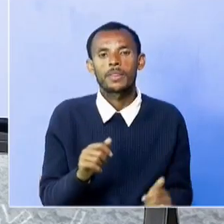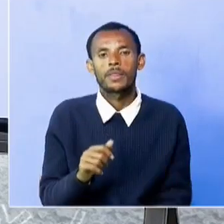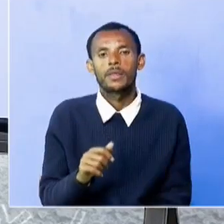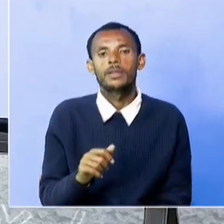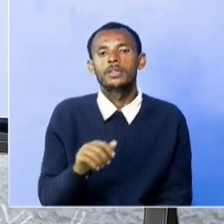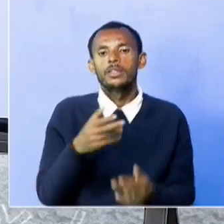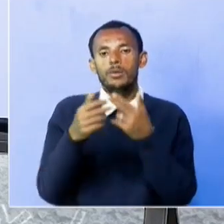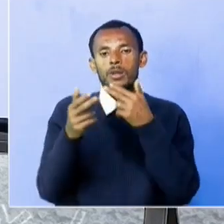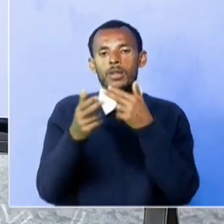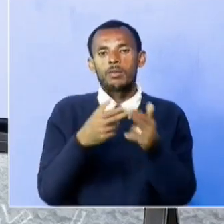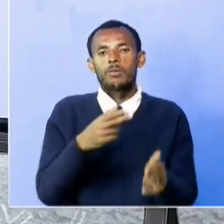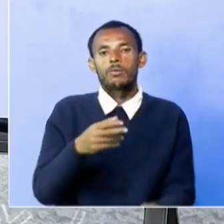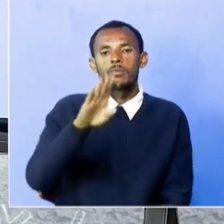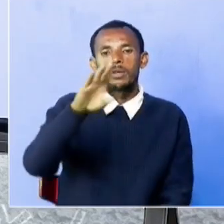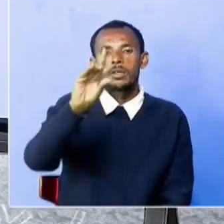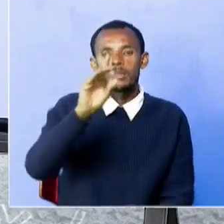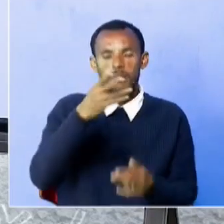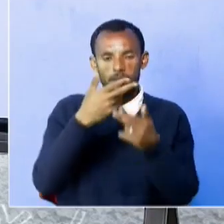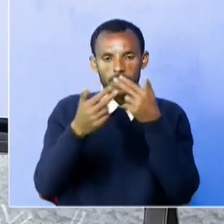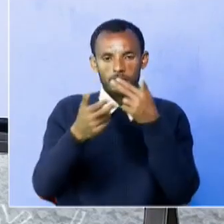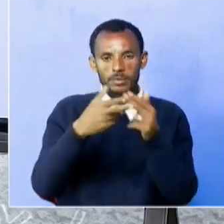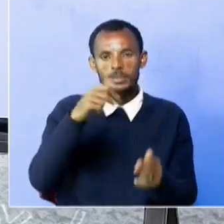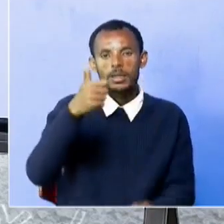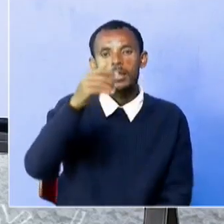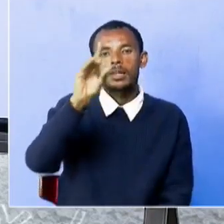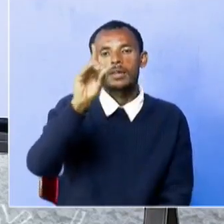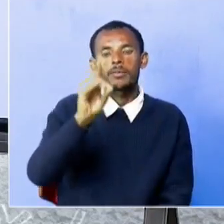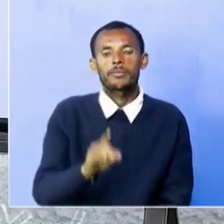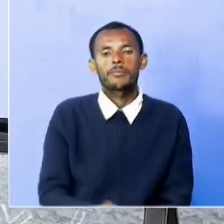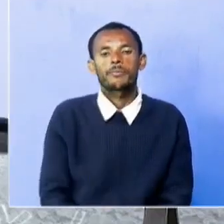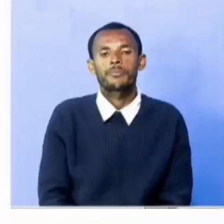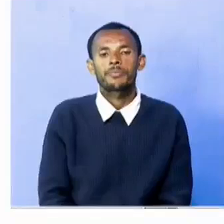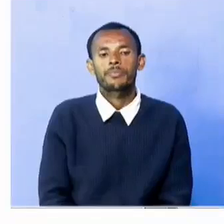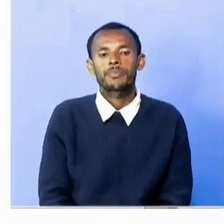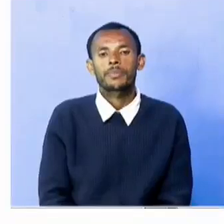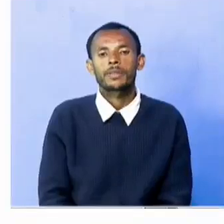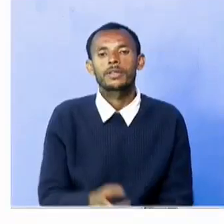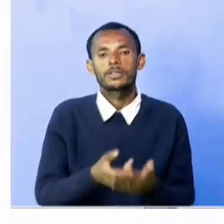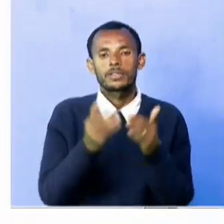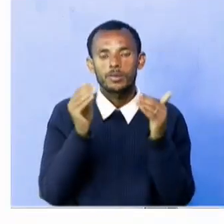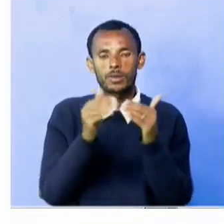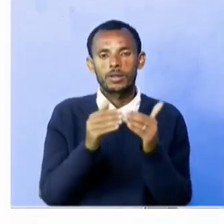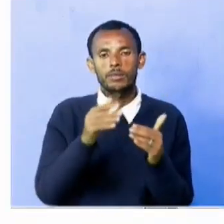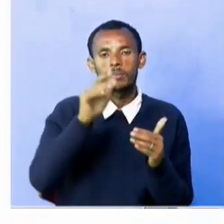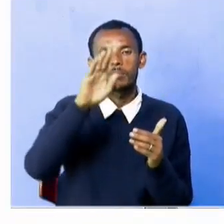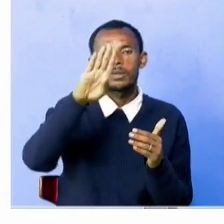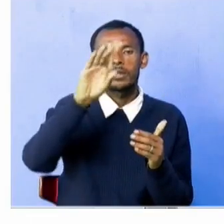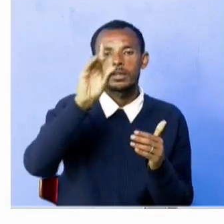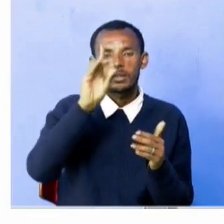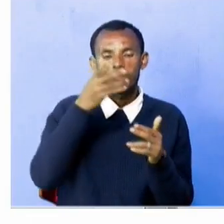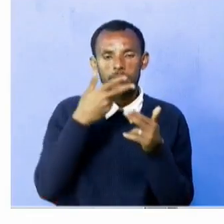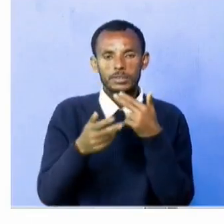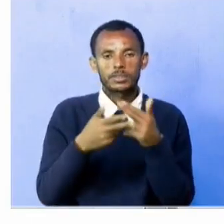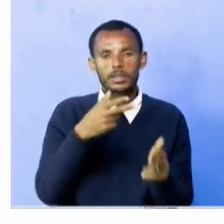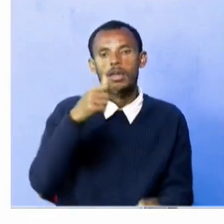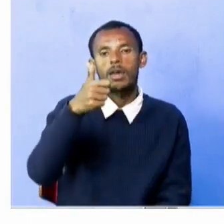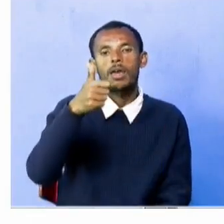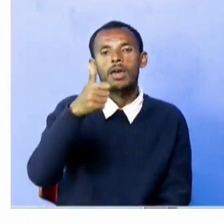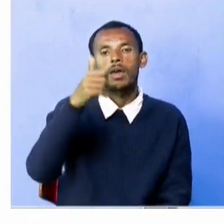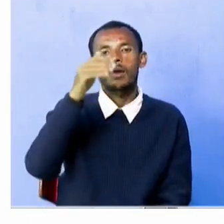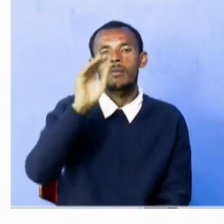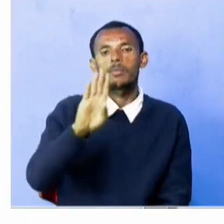the product of BD times AB. Okay, this must be the same as BD times